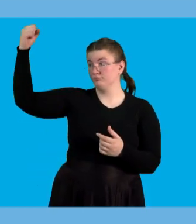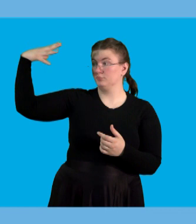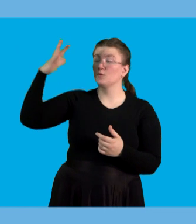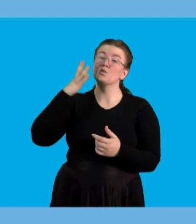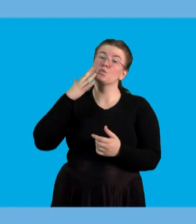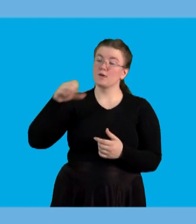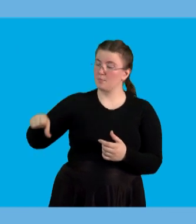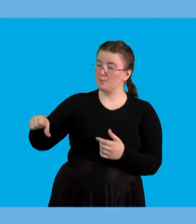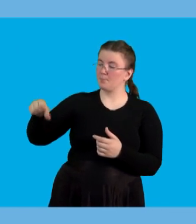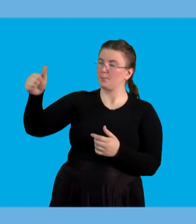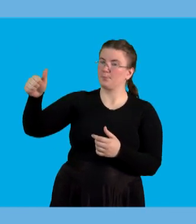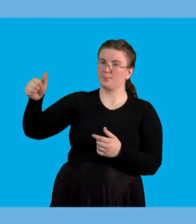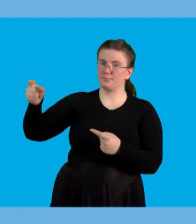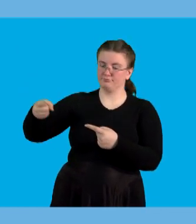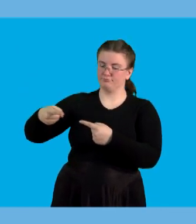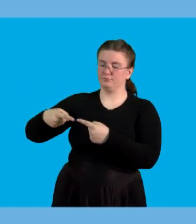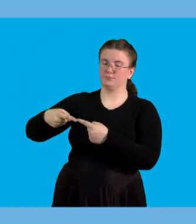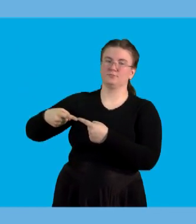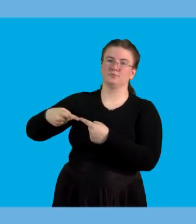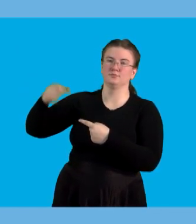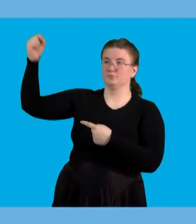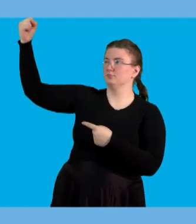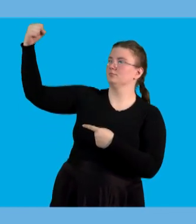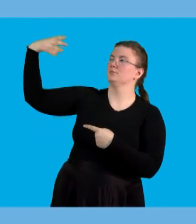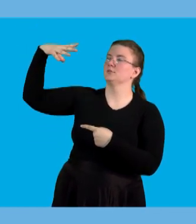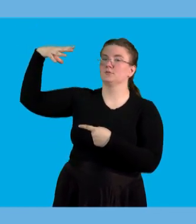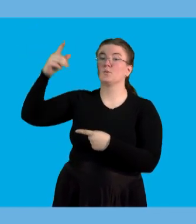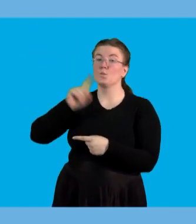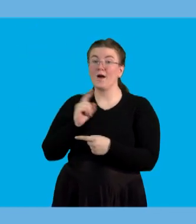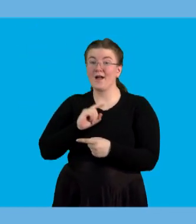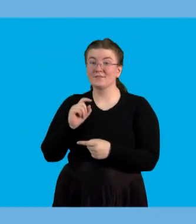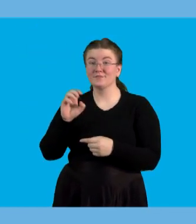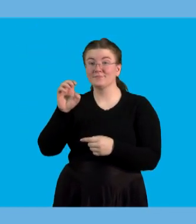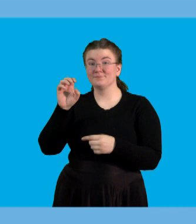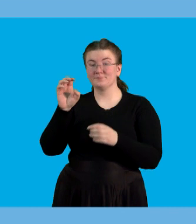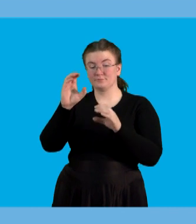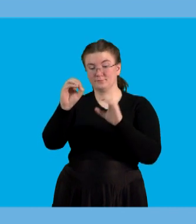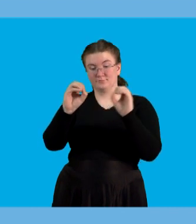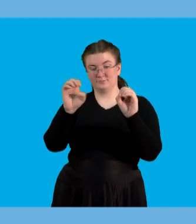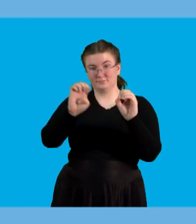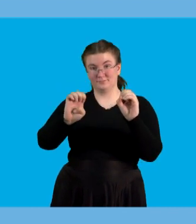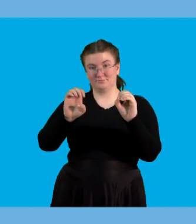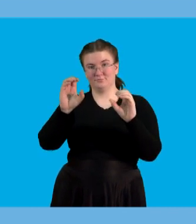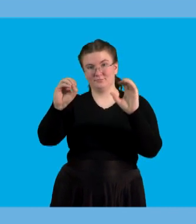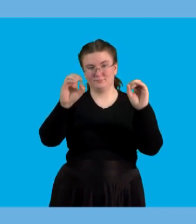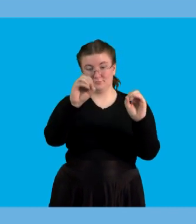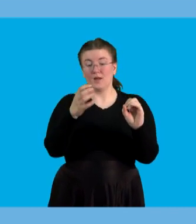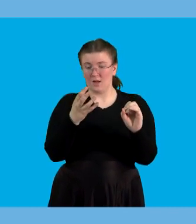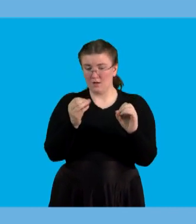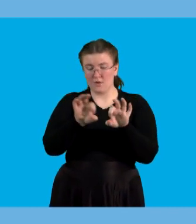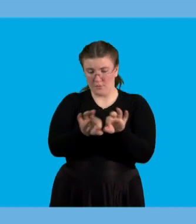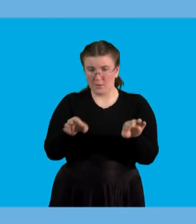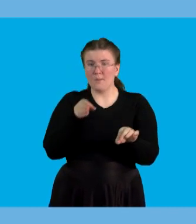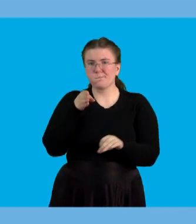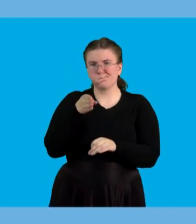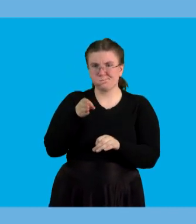bulb turns on immediately when you close the switch. Because there are electrons already in the wire, when you close the switch, the light